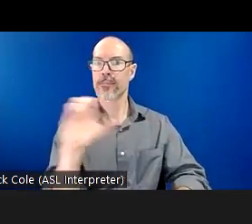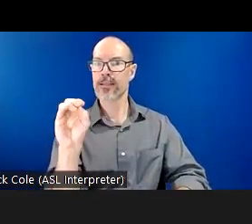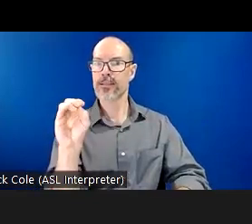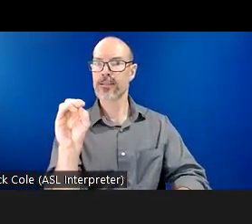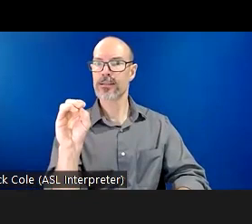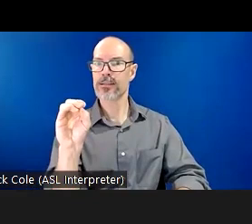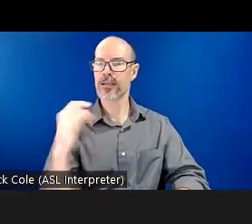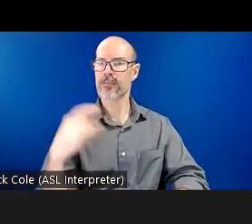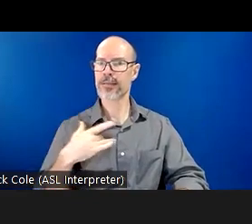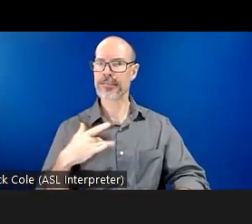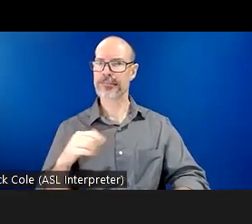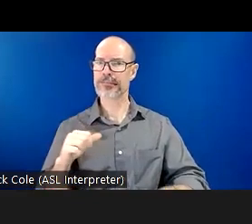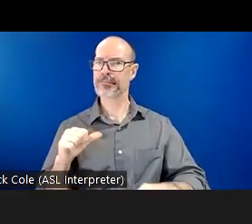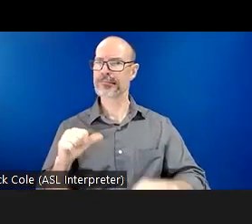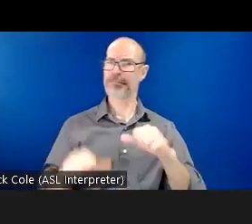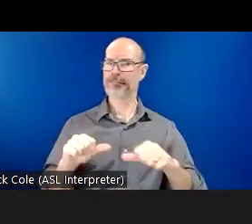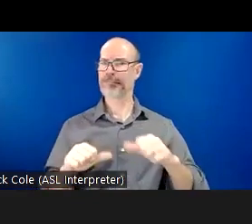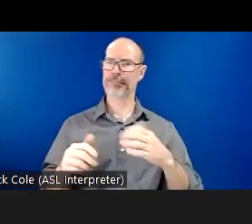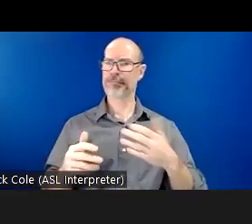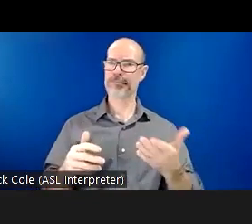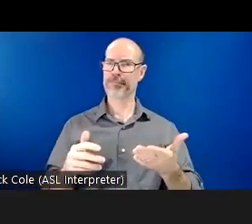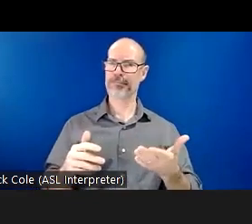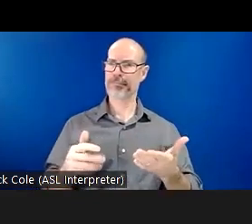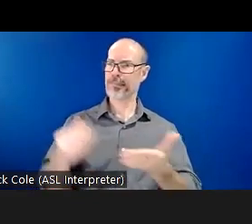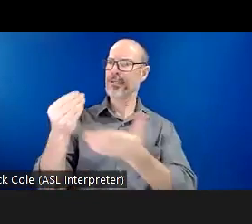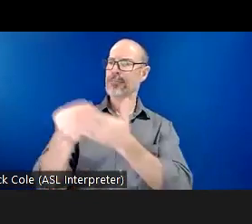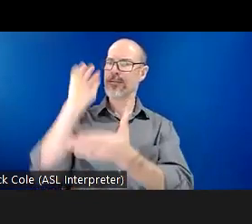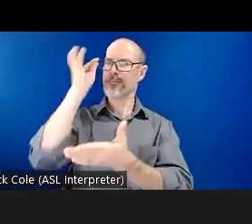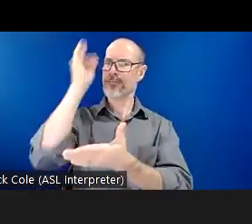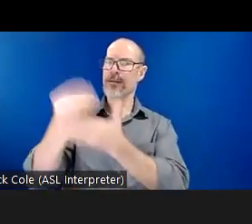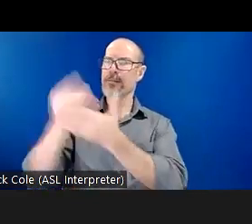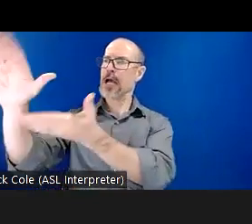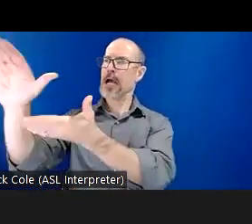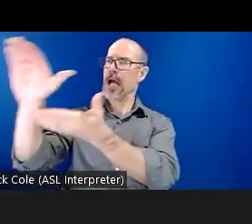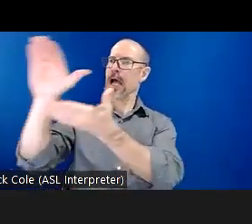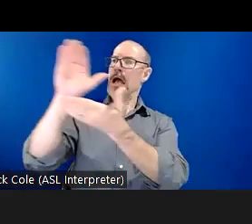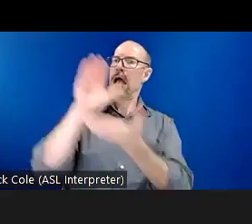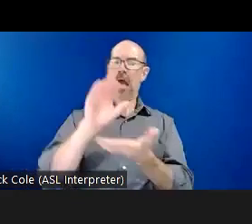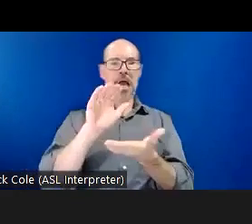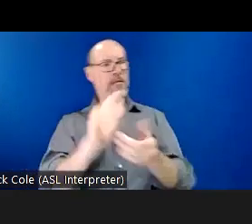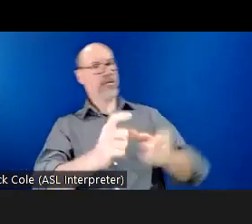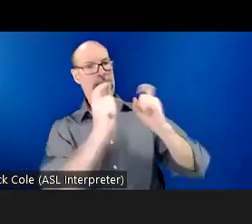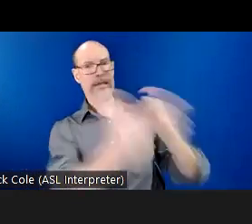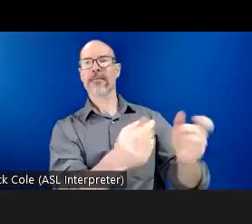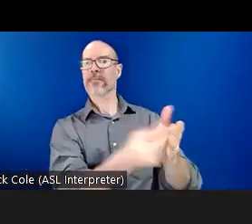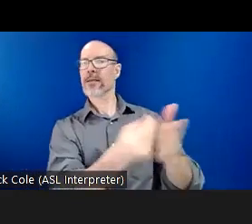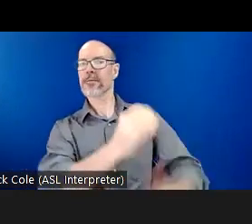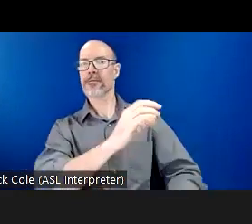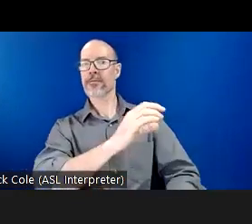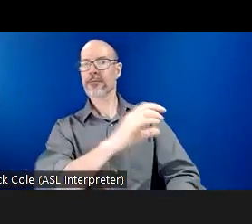over to electric utilities to spend in the way that they might spend. not really as a state